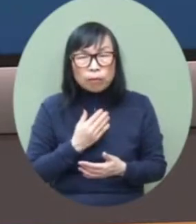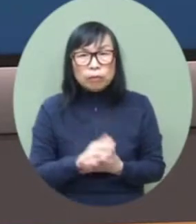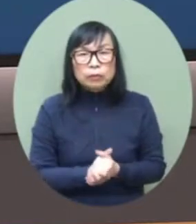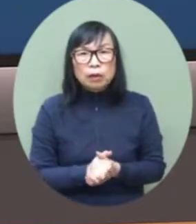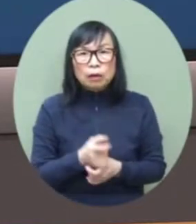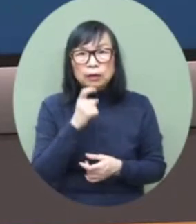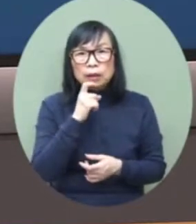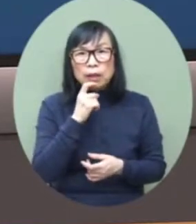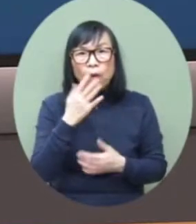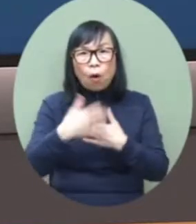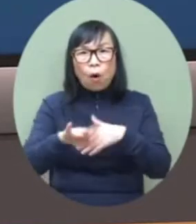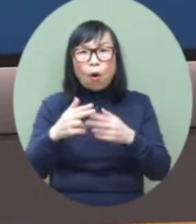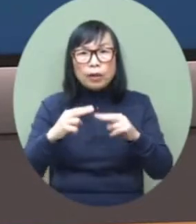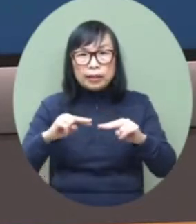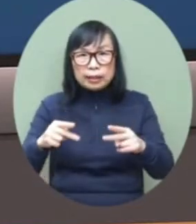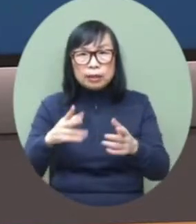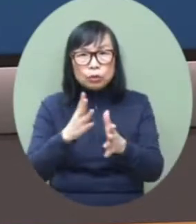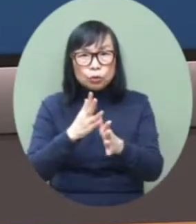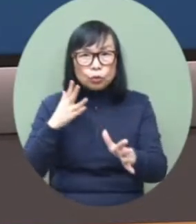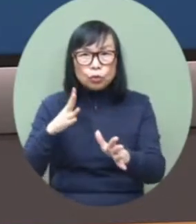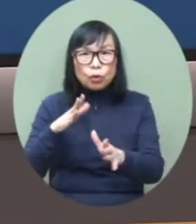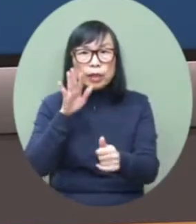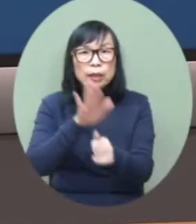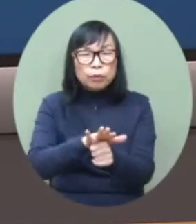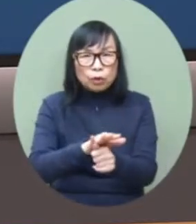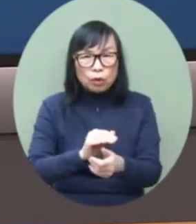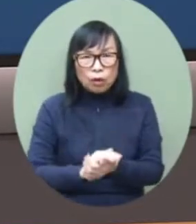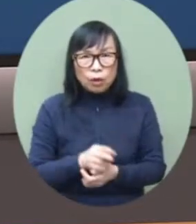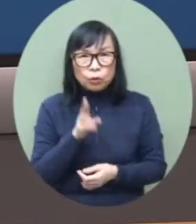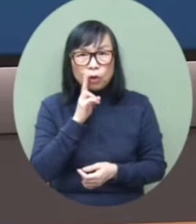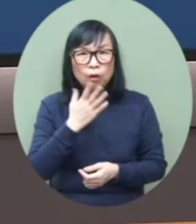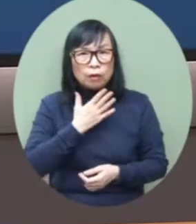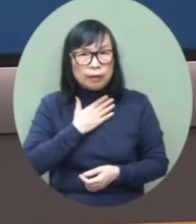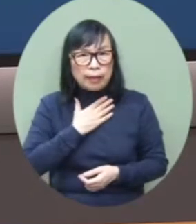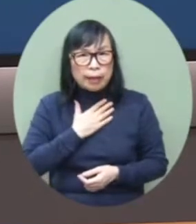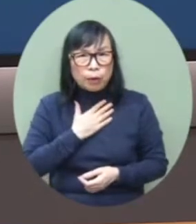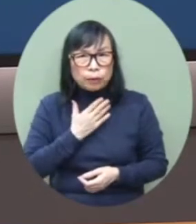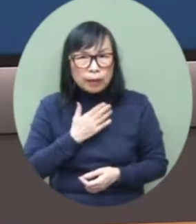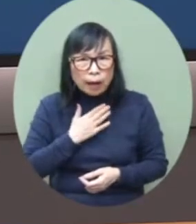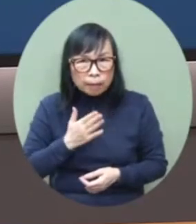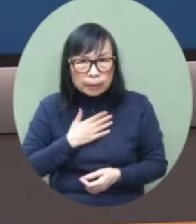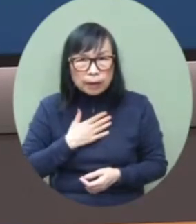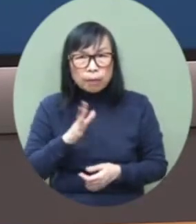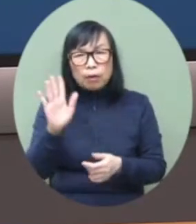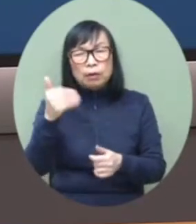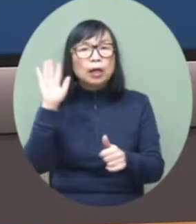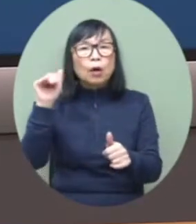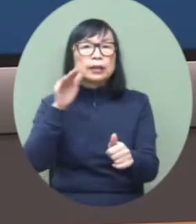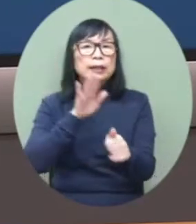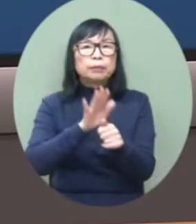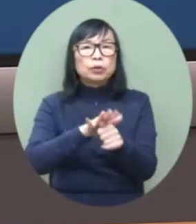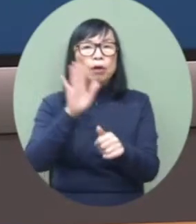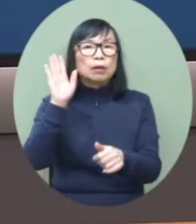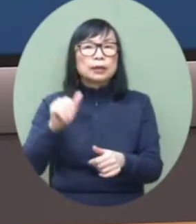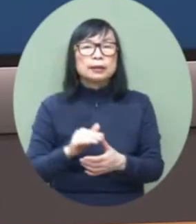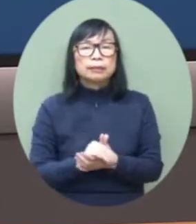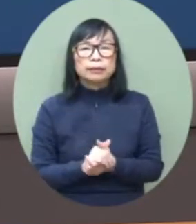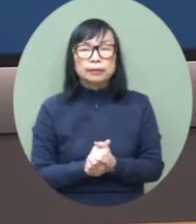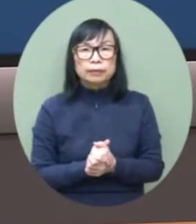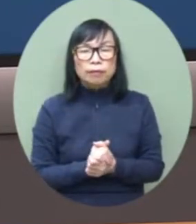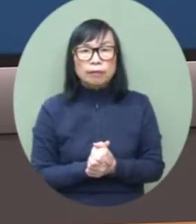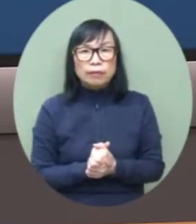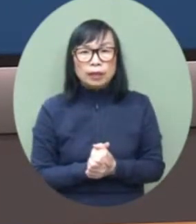to support them in case they have any worry. And for the hospital, we have reached over 90% of